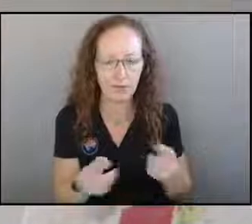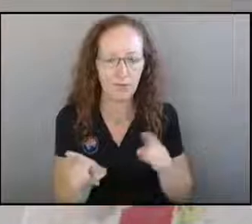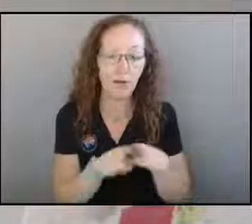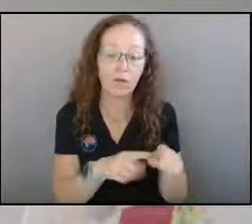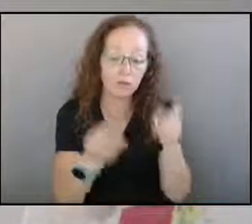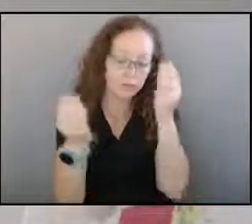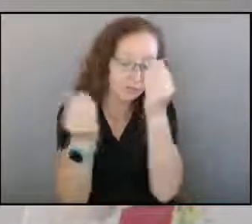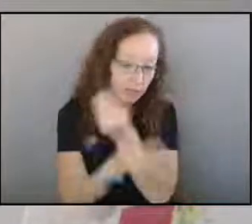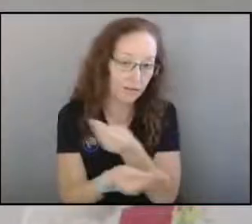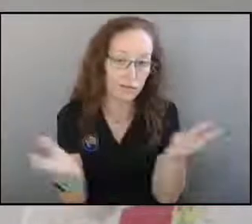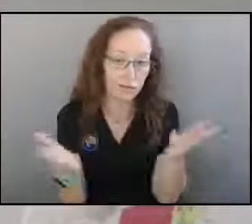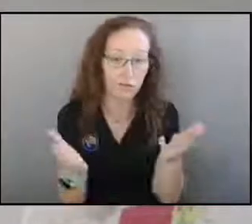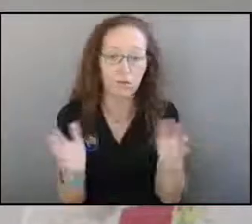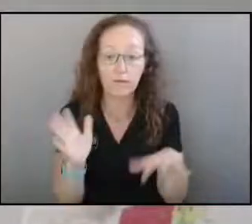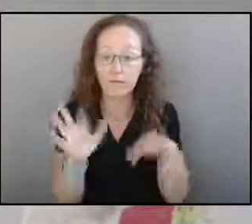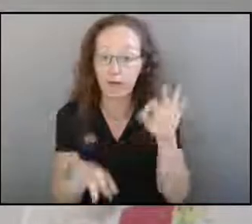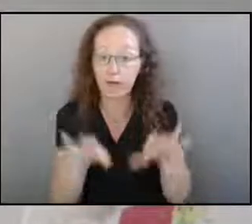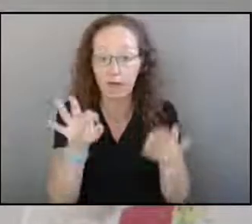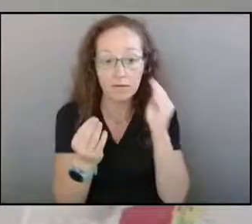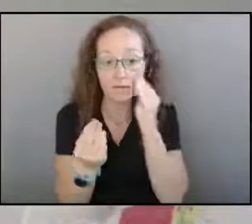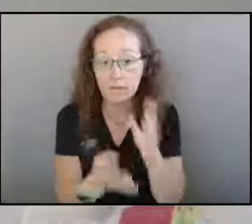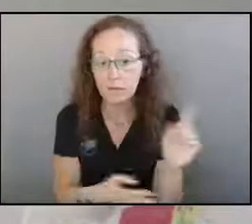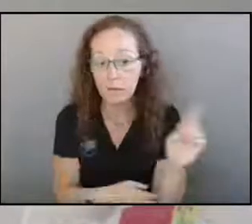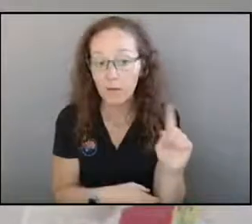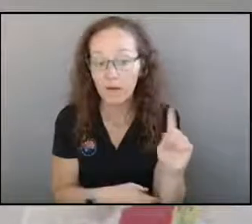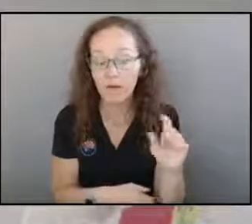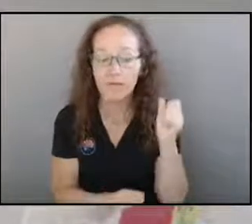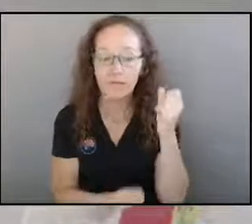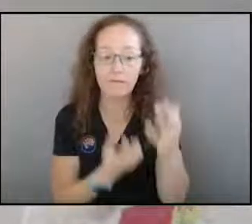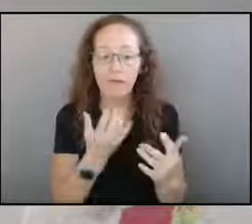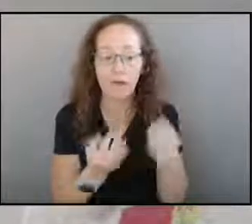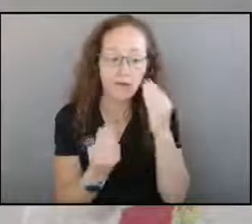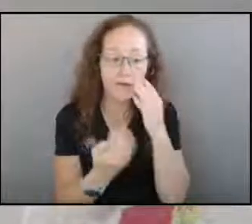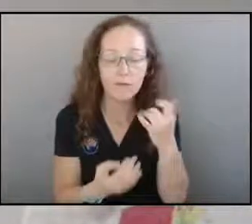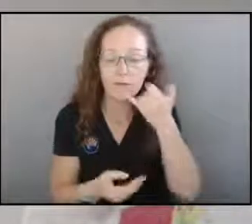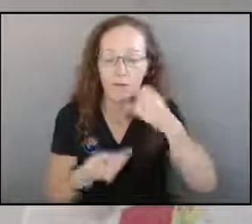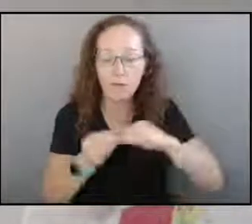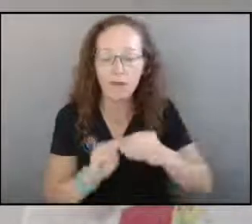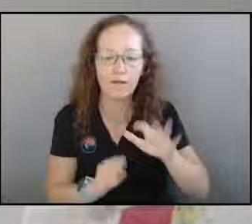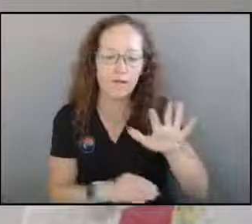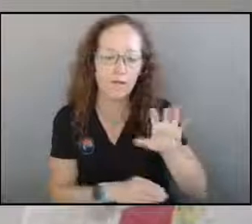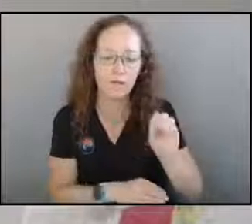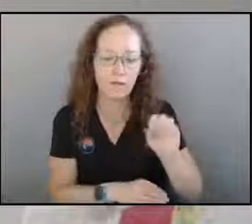You can also get information from the fire information line at